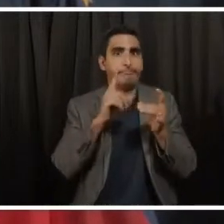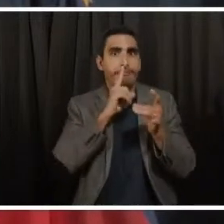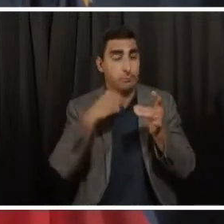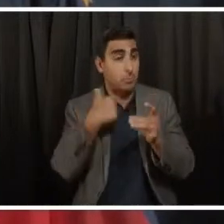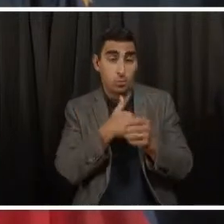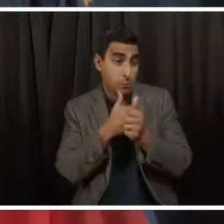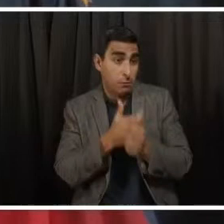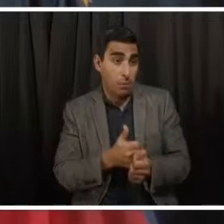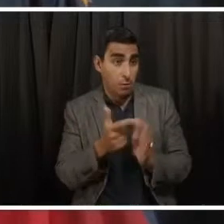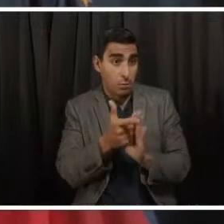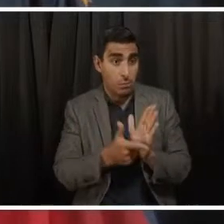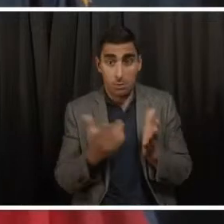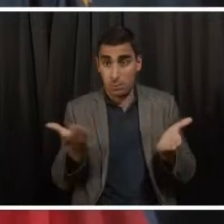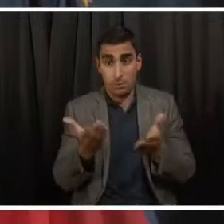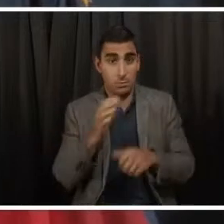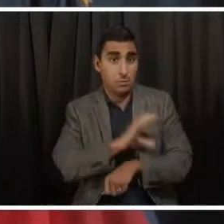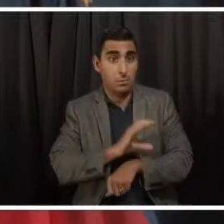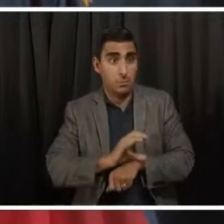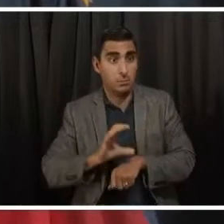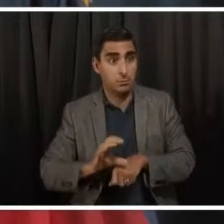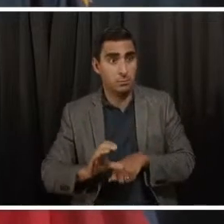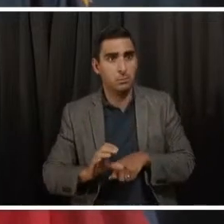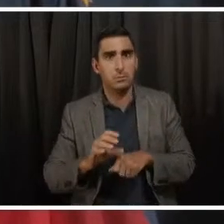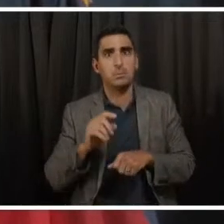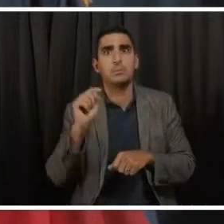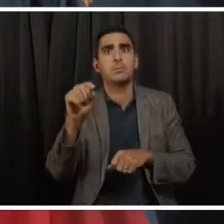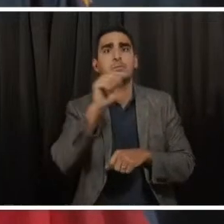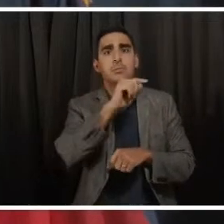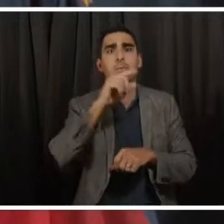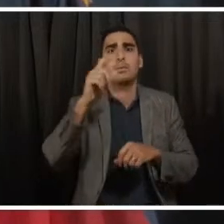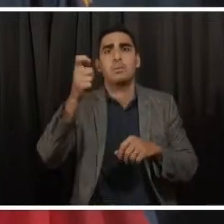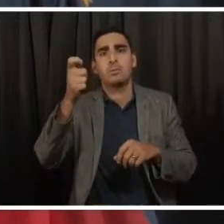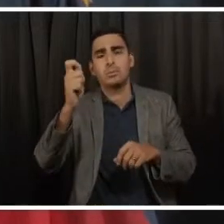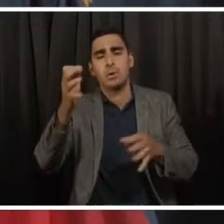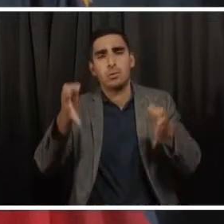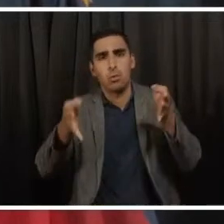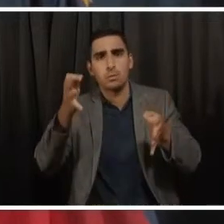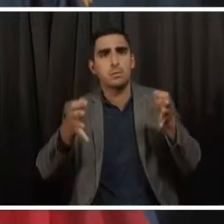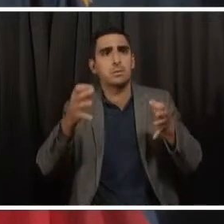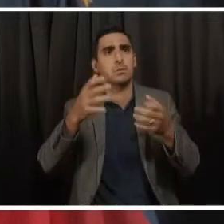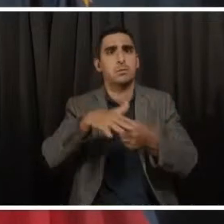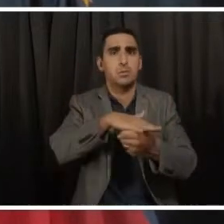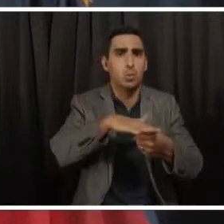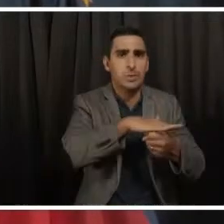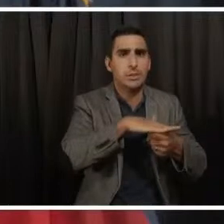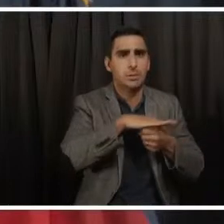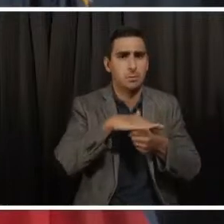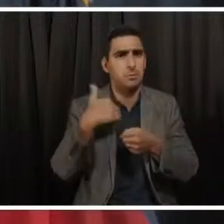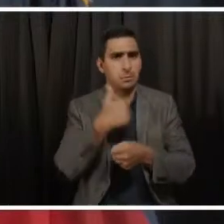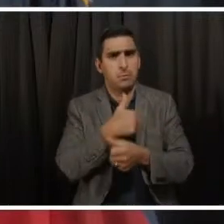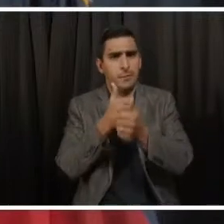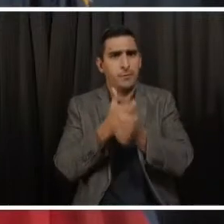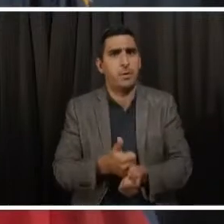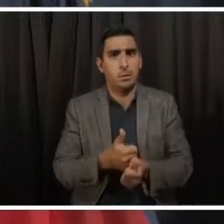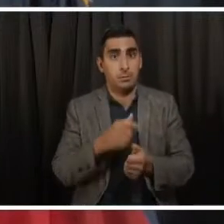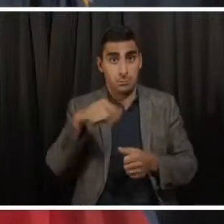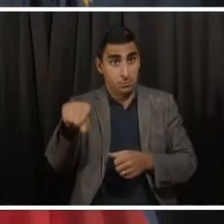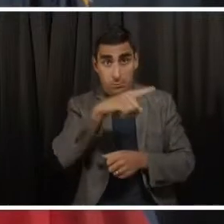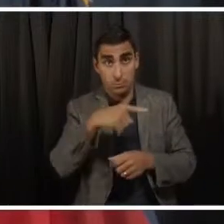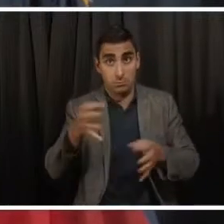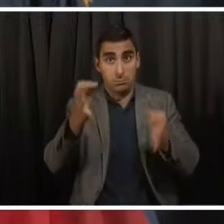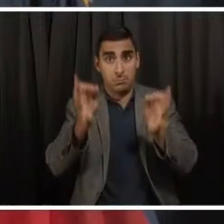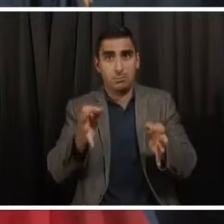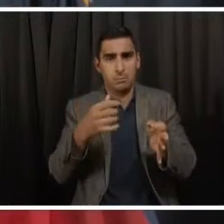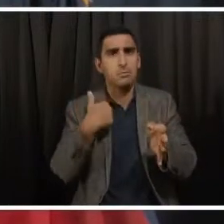will follow the decisions of the relevant courts of jurisdiction. So whatever the courts find, of